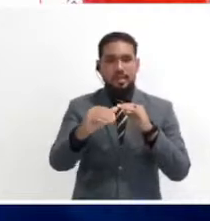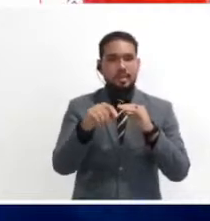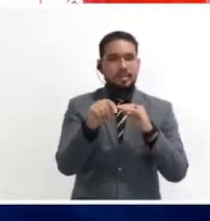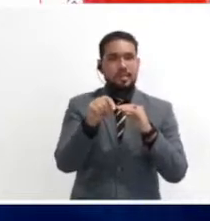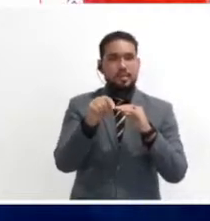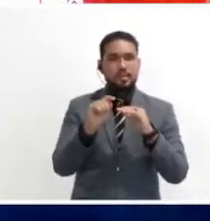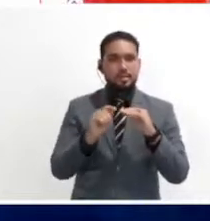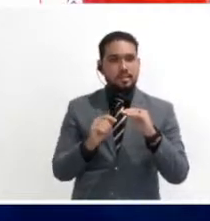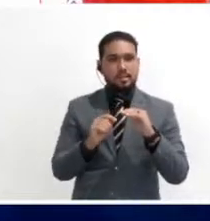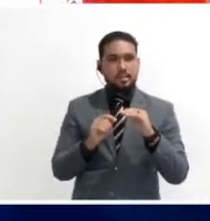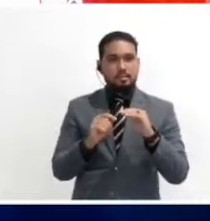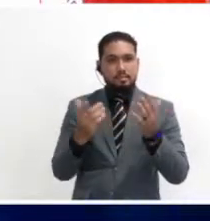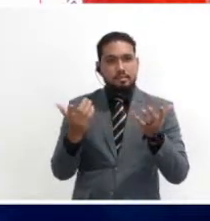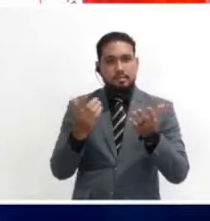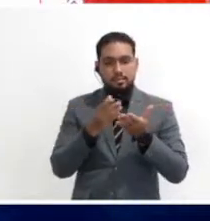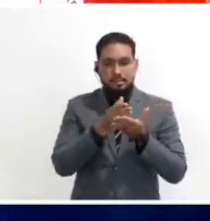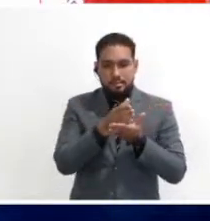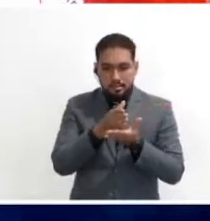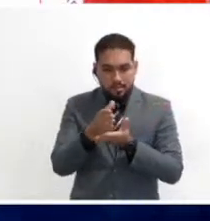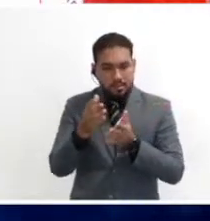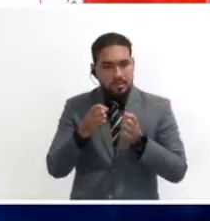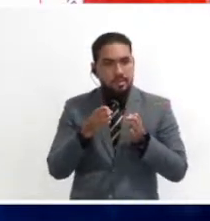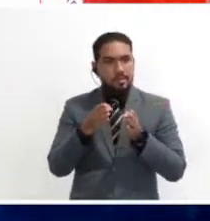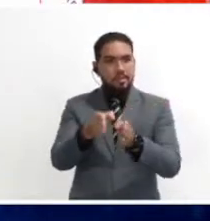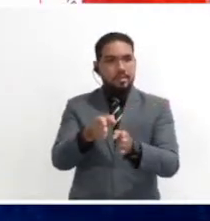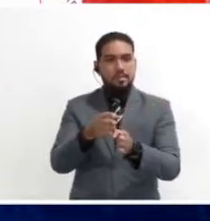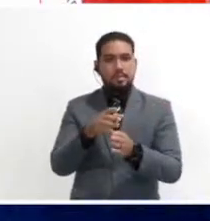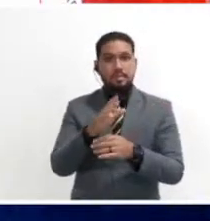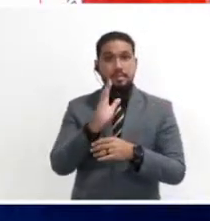in the package here. So you're starting with